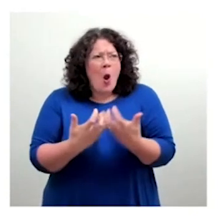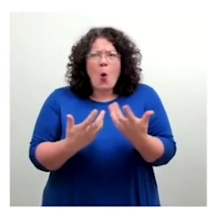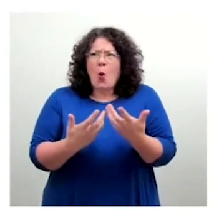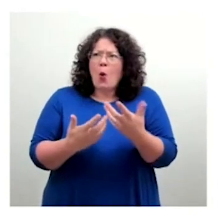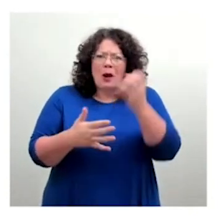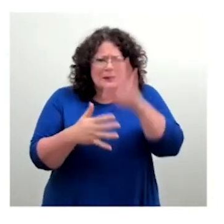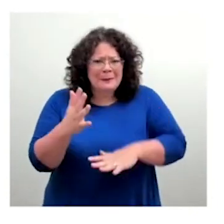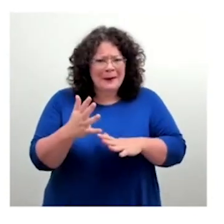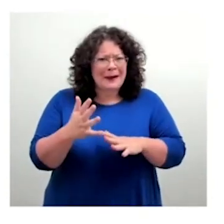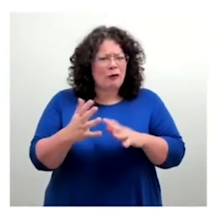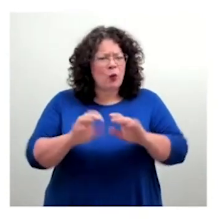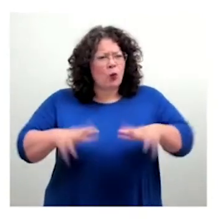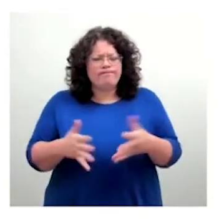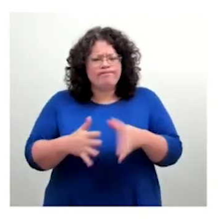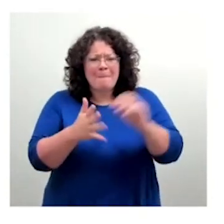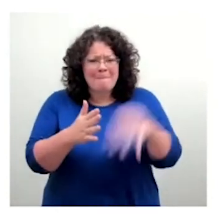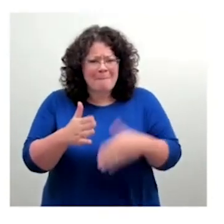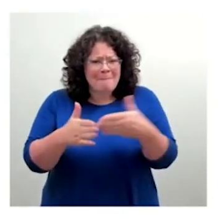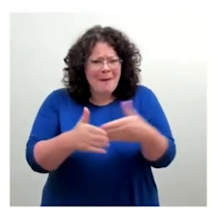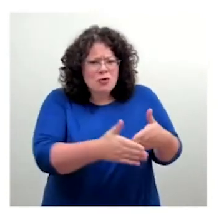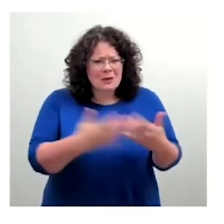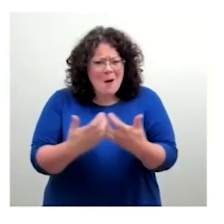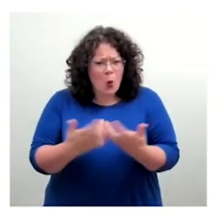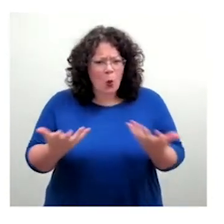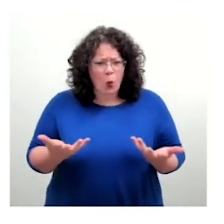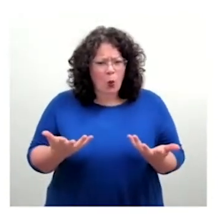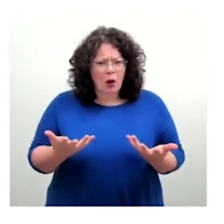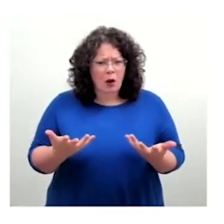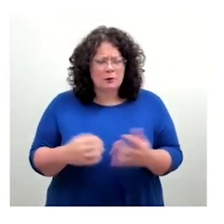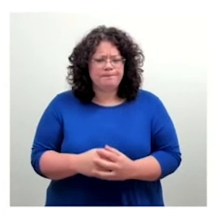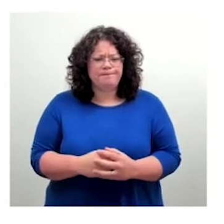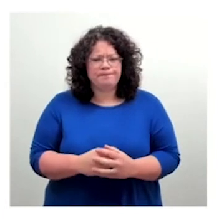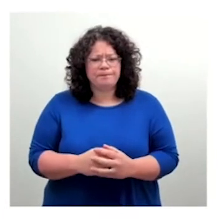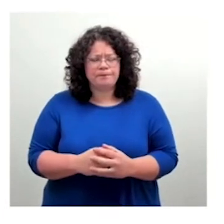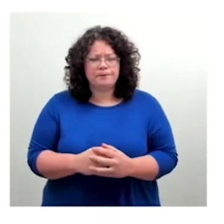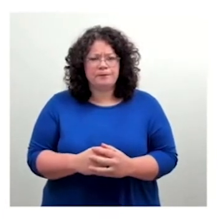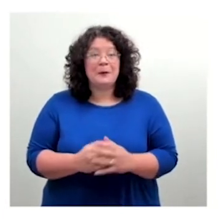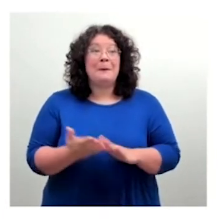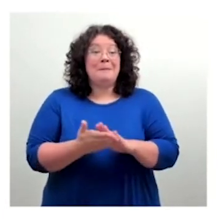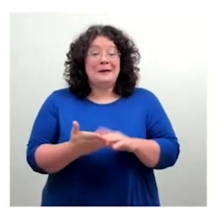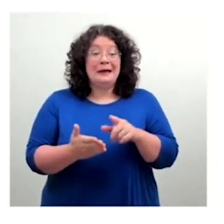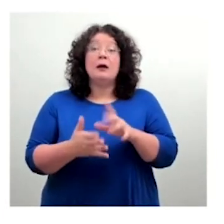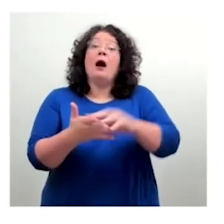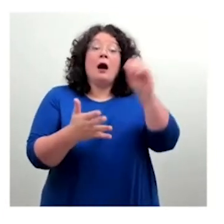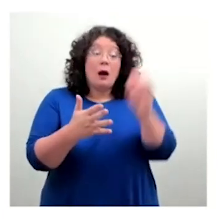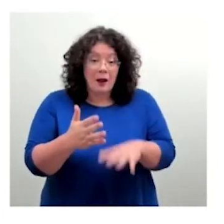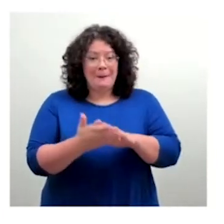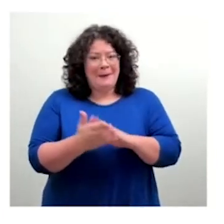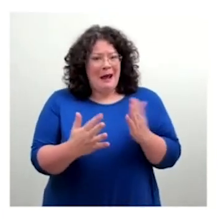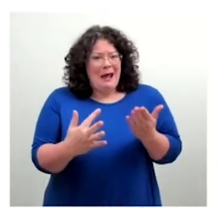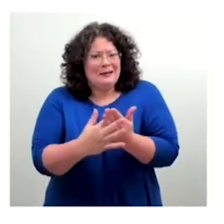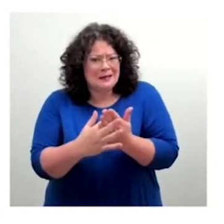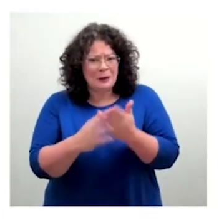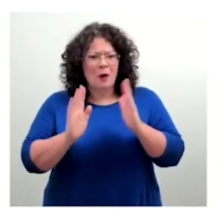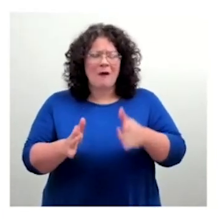do, often retrospectively, but something that is built into all practices and embedded in working and social culture. And to quote